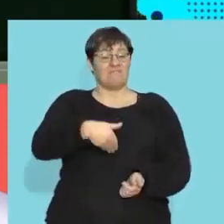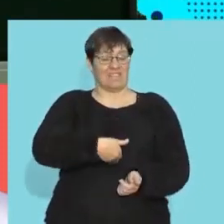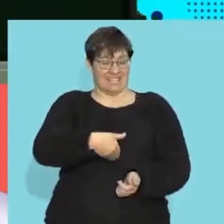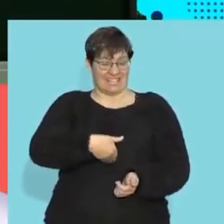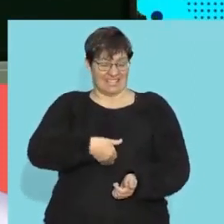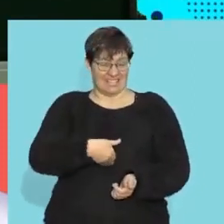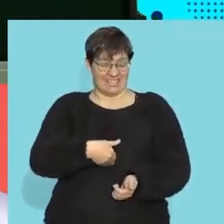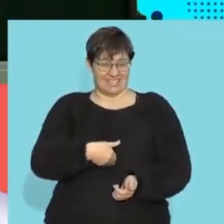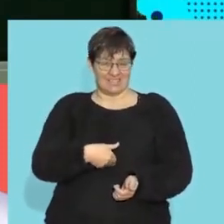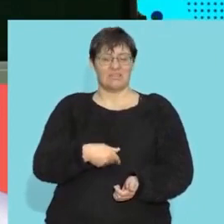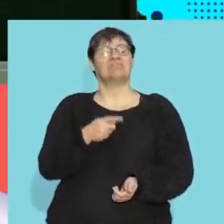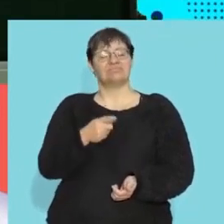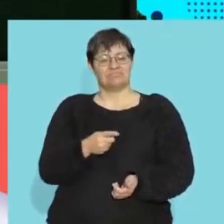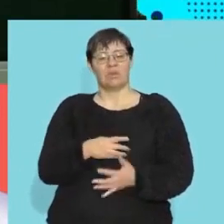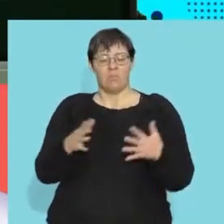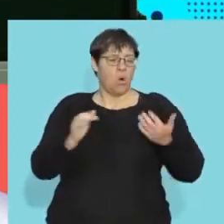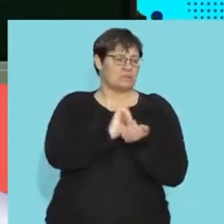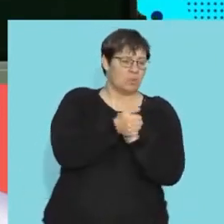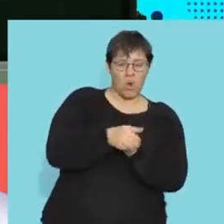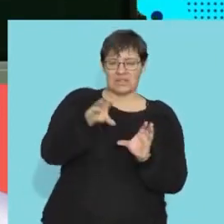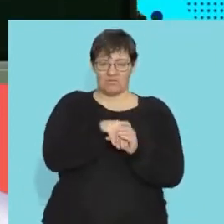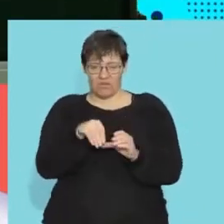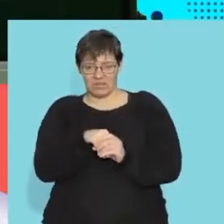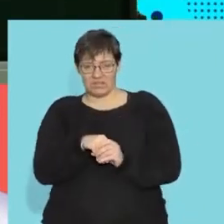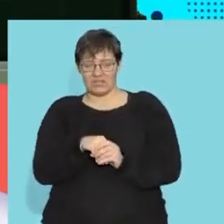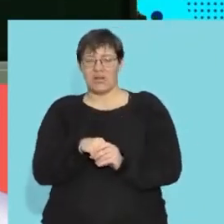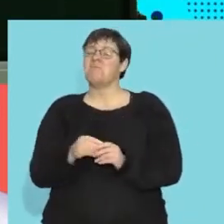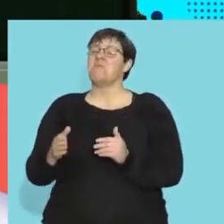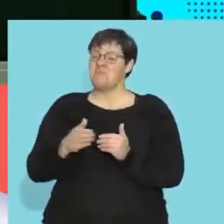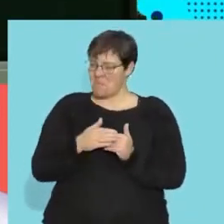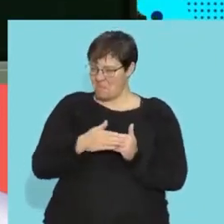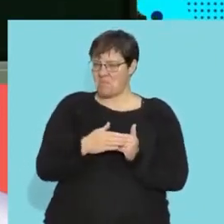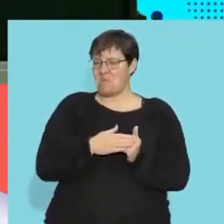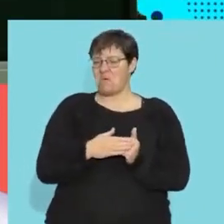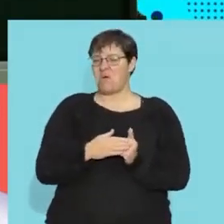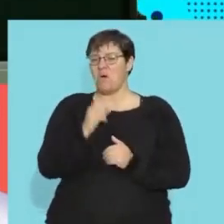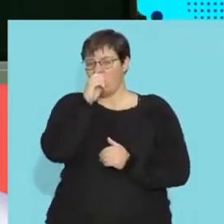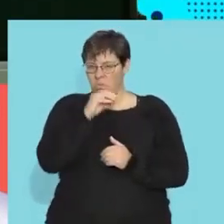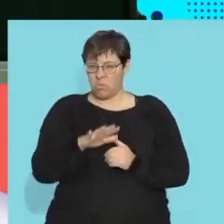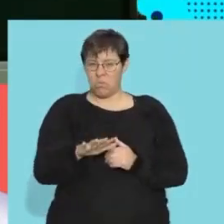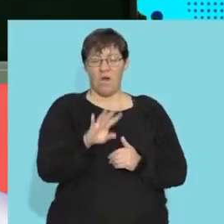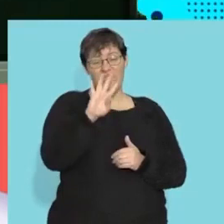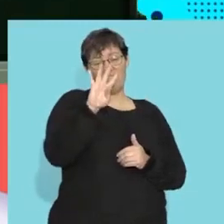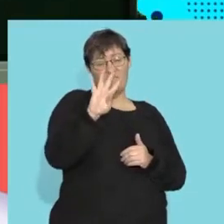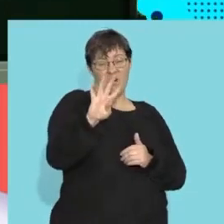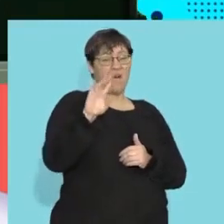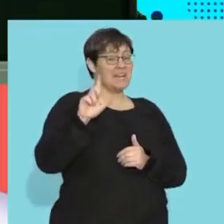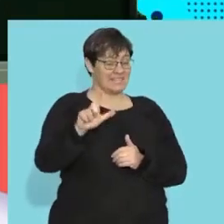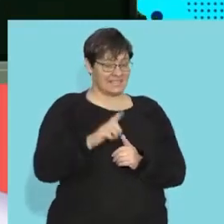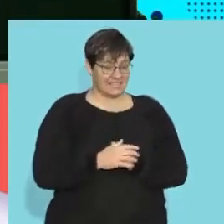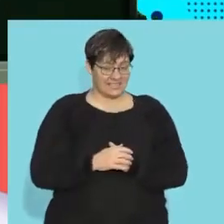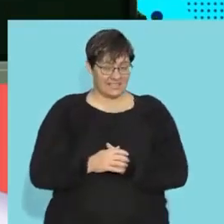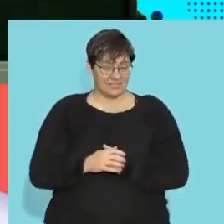pupils that are fitter in my class, that are more sporty, actually can take out about